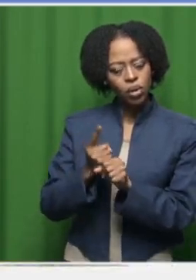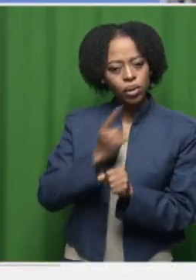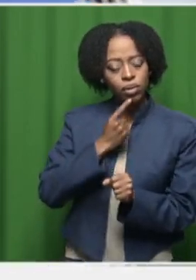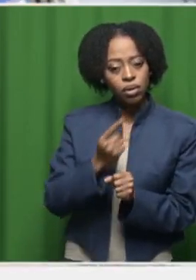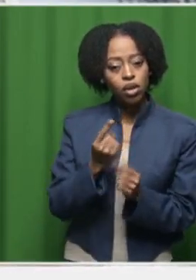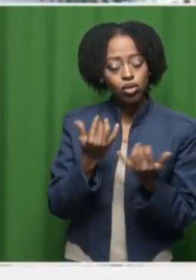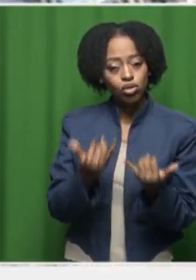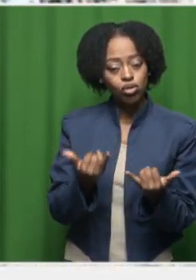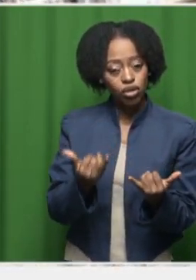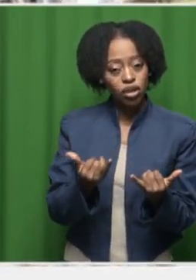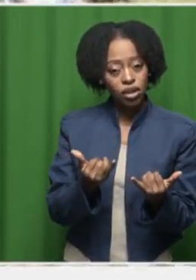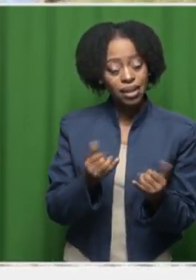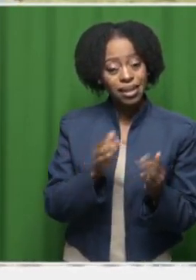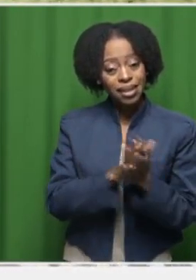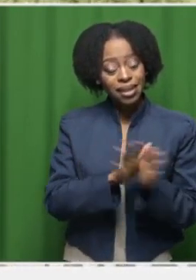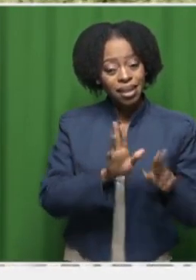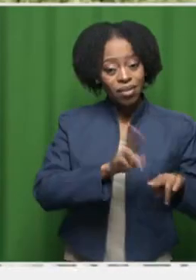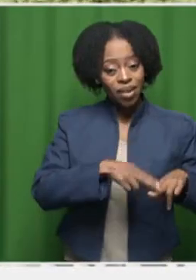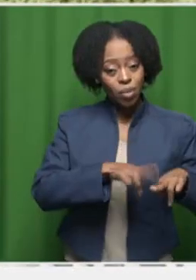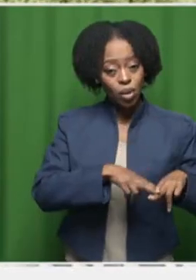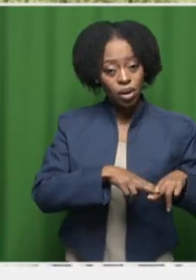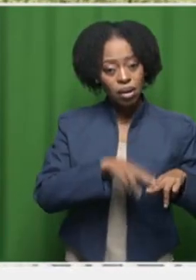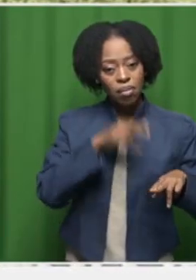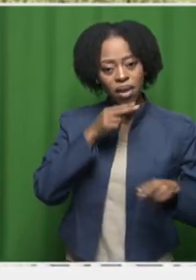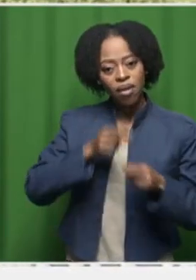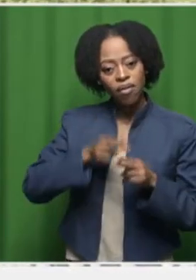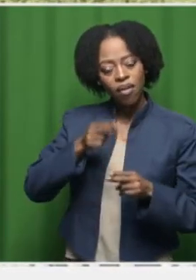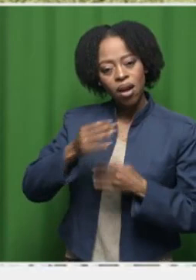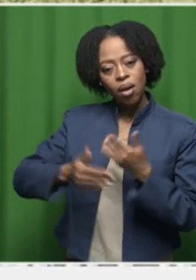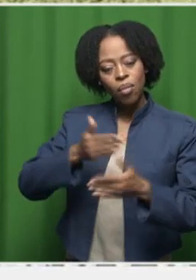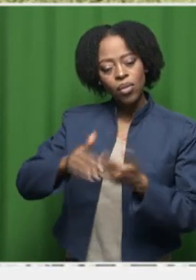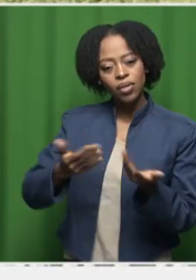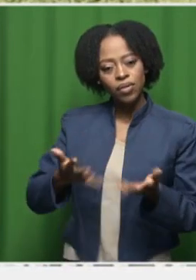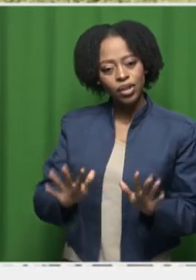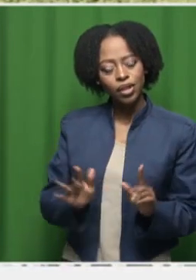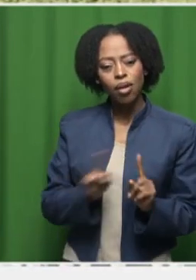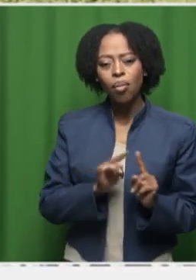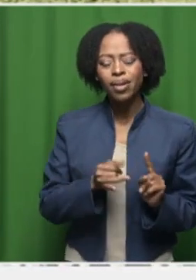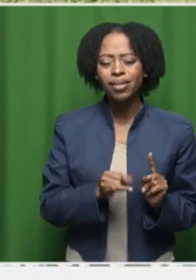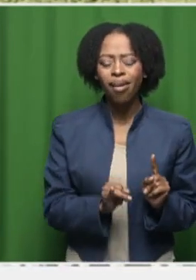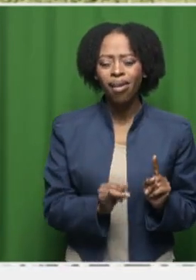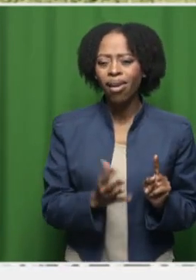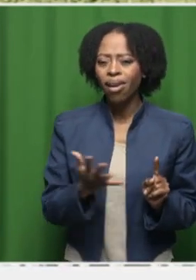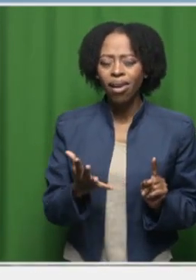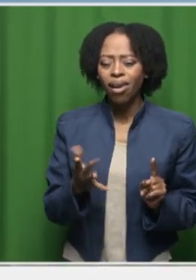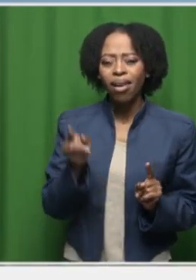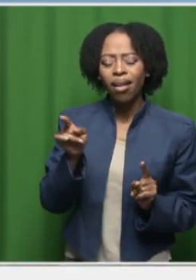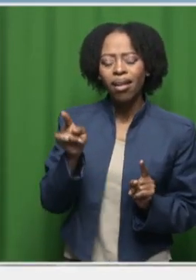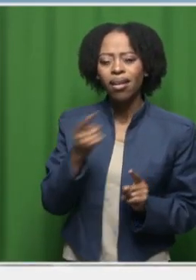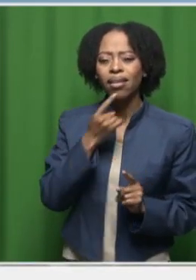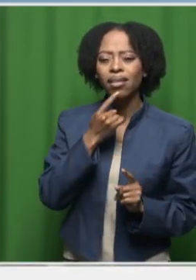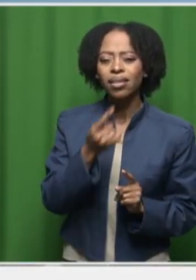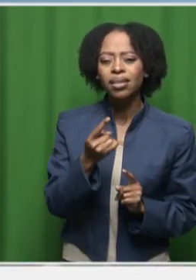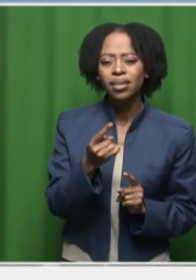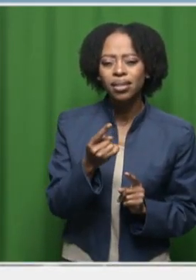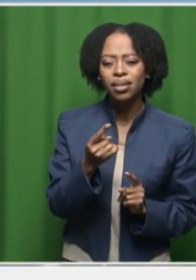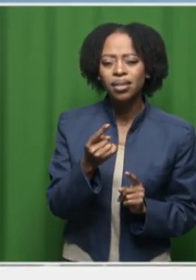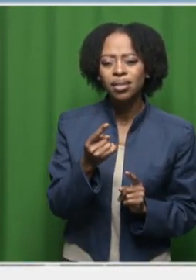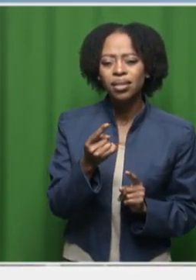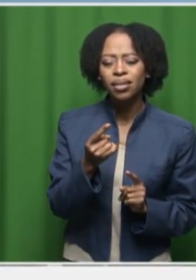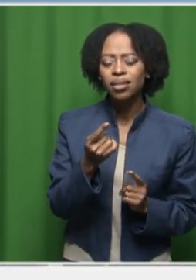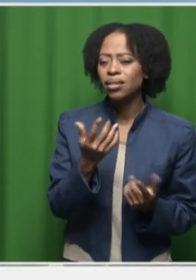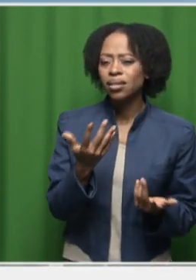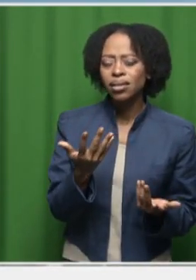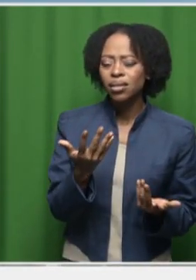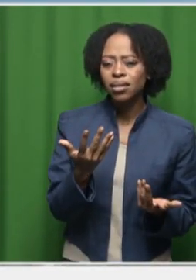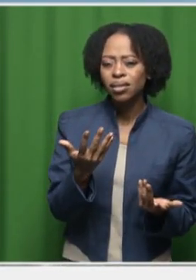the 10th of February, we would have completed the process. But even that he failed to meet, and now we find